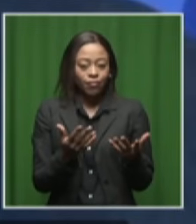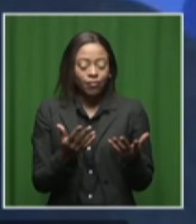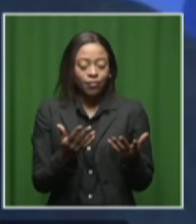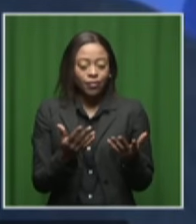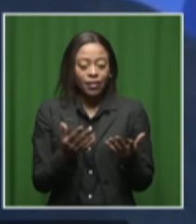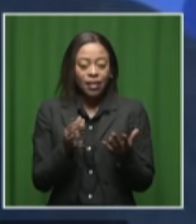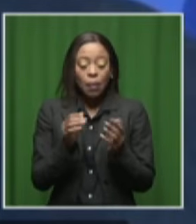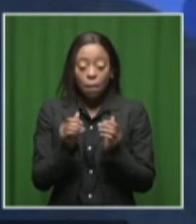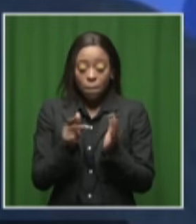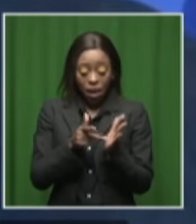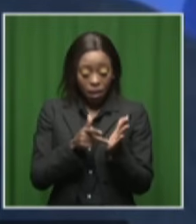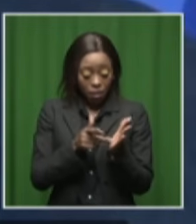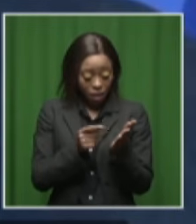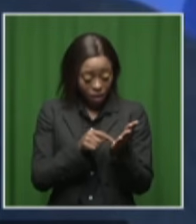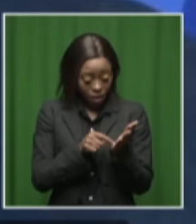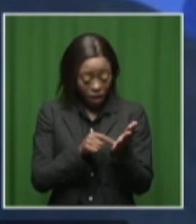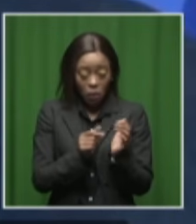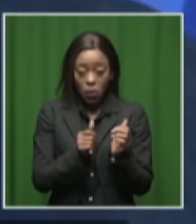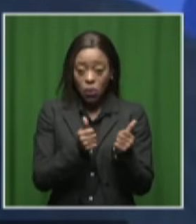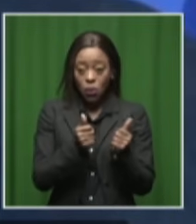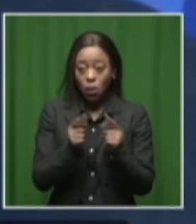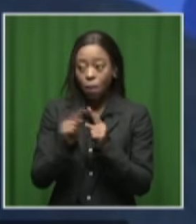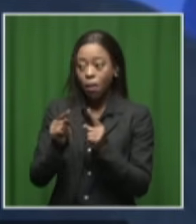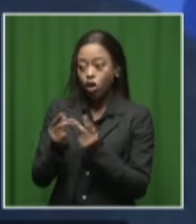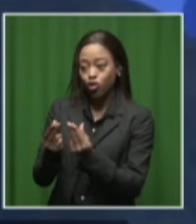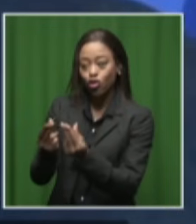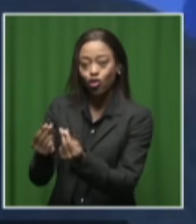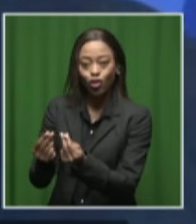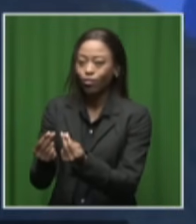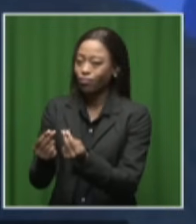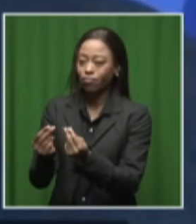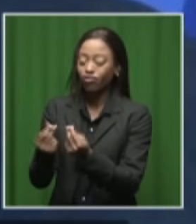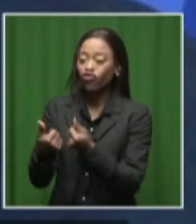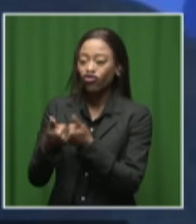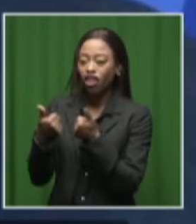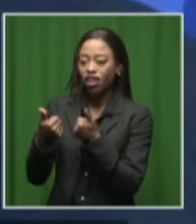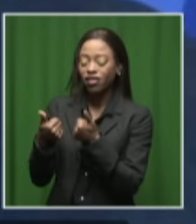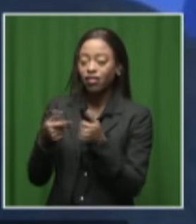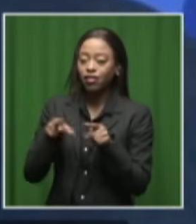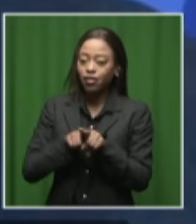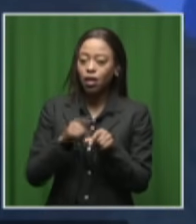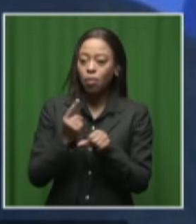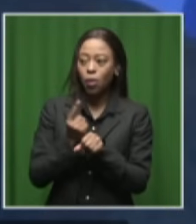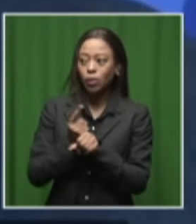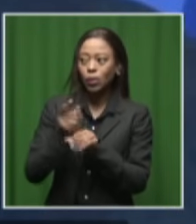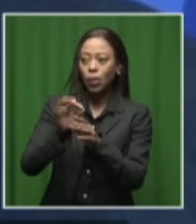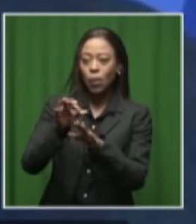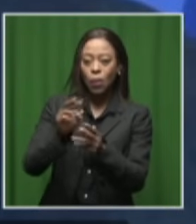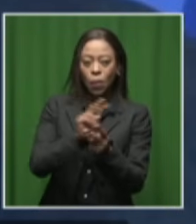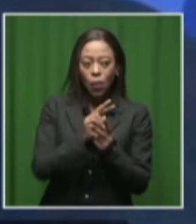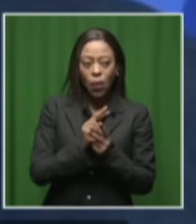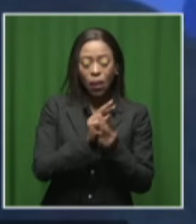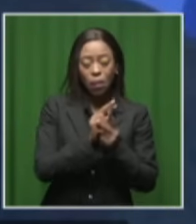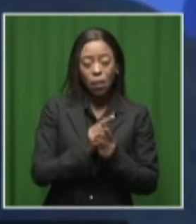on paper. Implementation becomes a big problem, and also plans to borrow on average